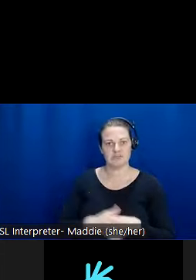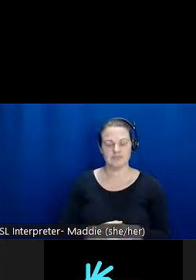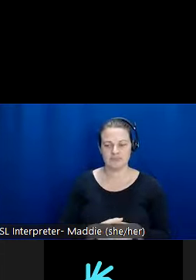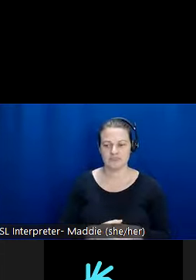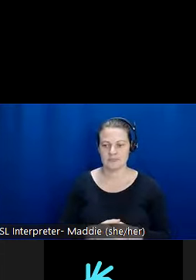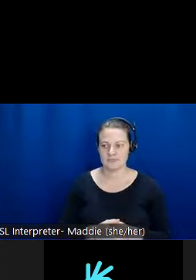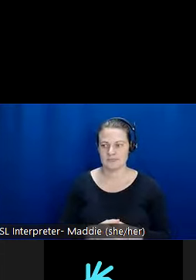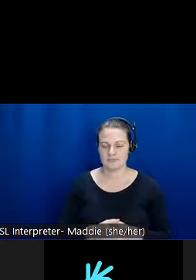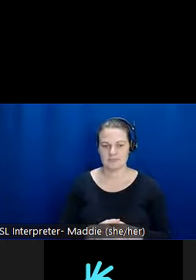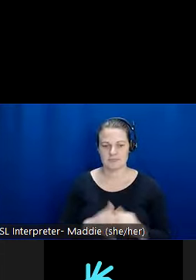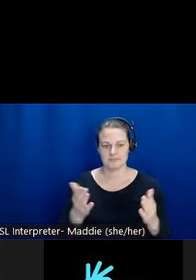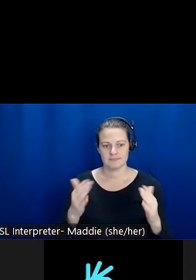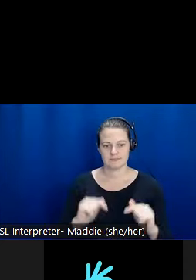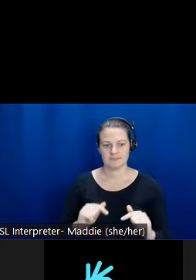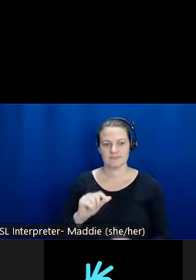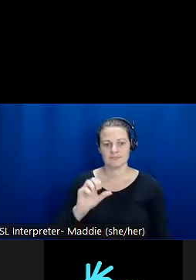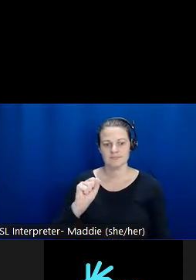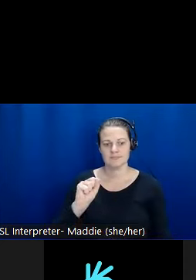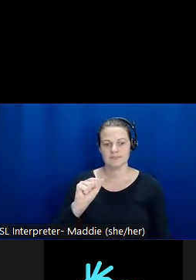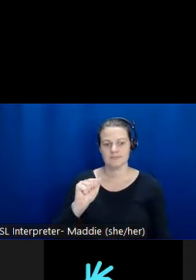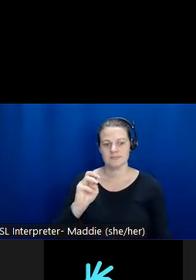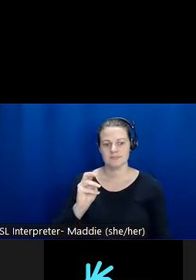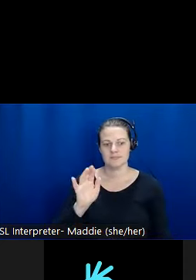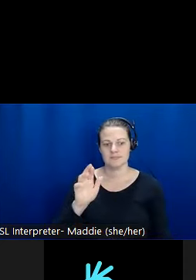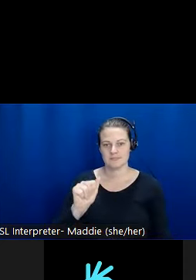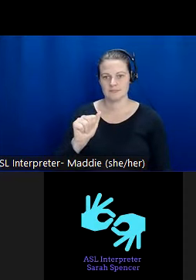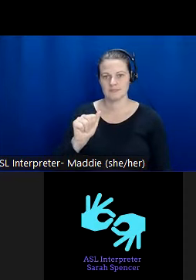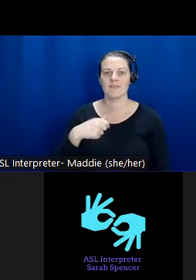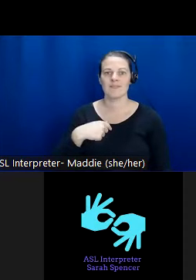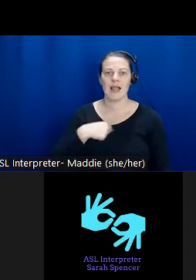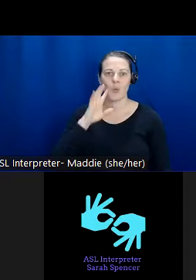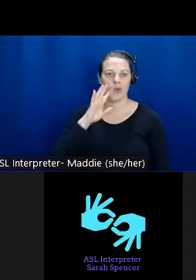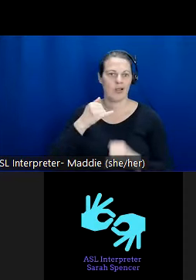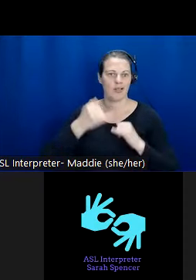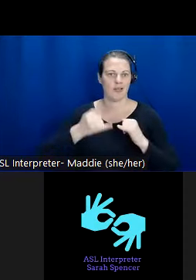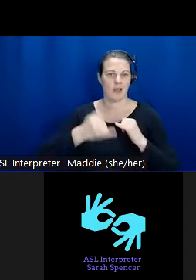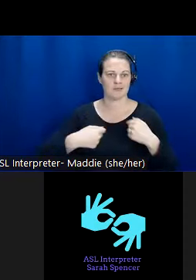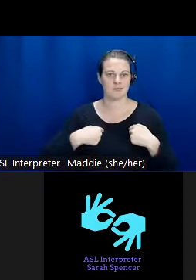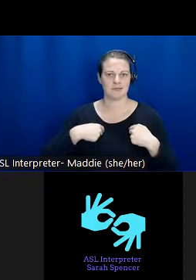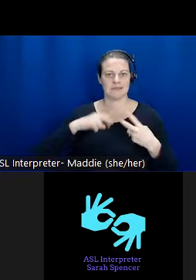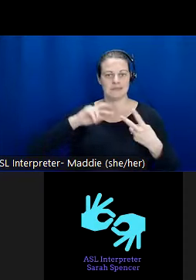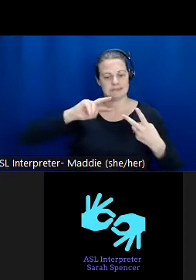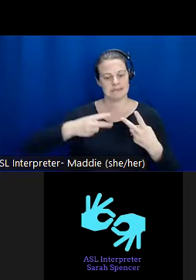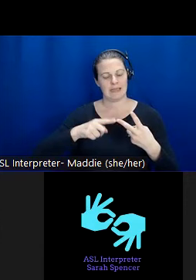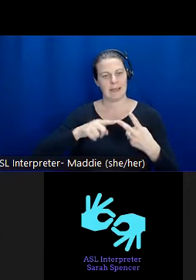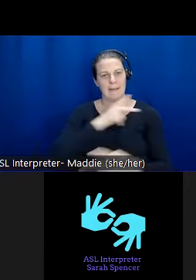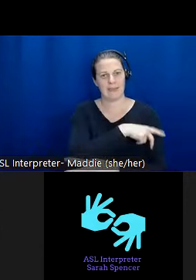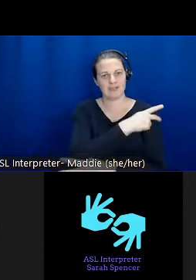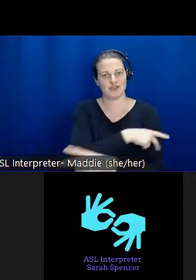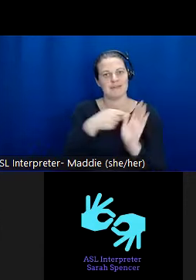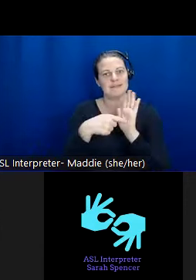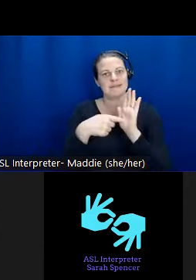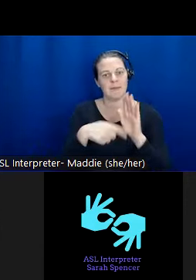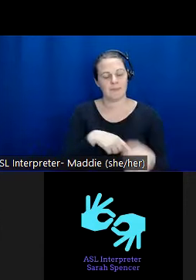All right, and I'll end the presentation with our second patient. She